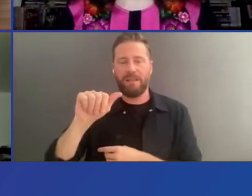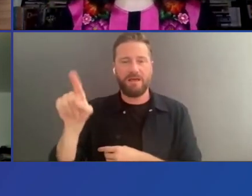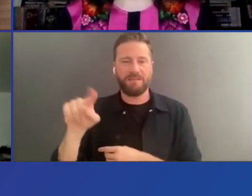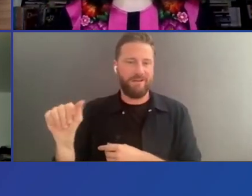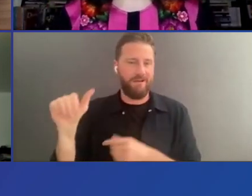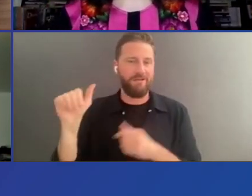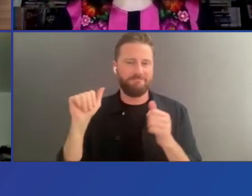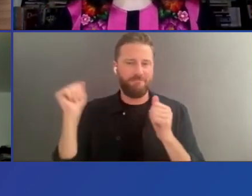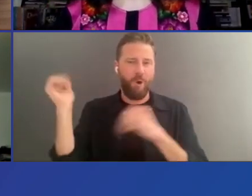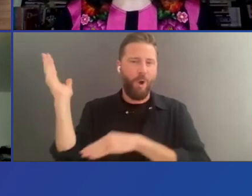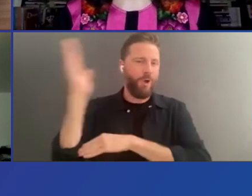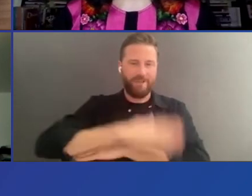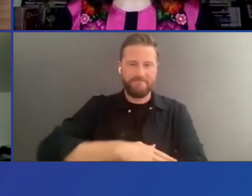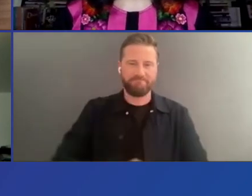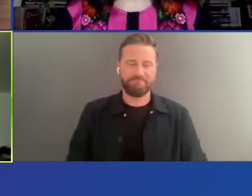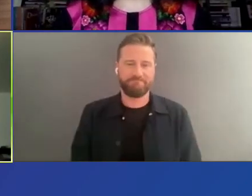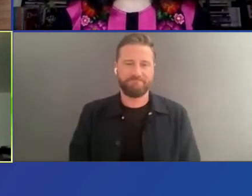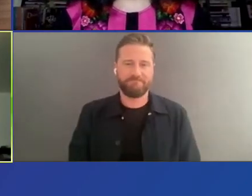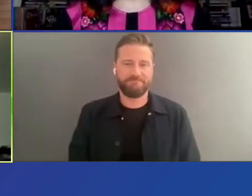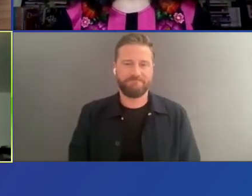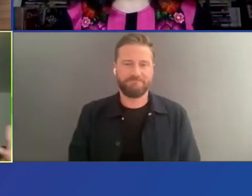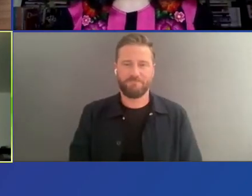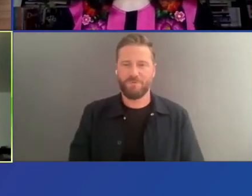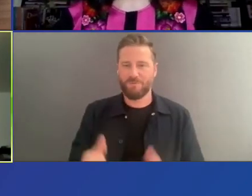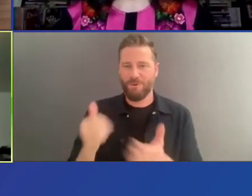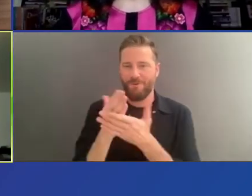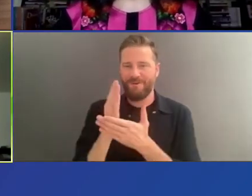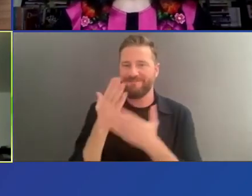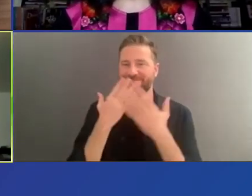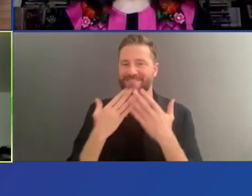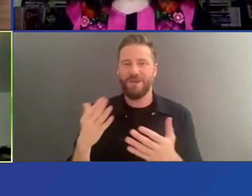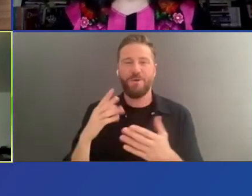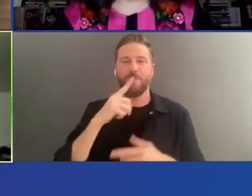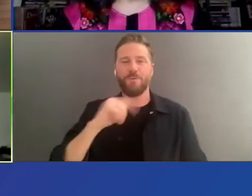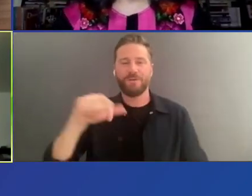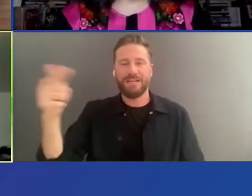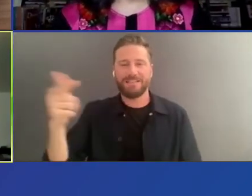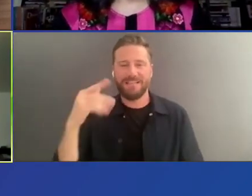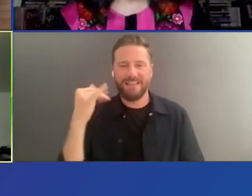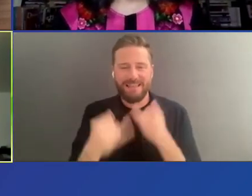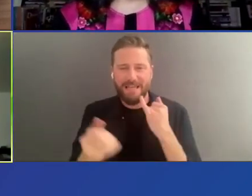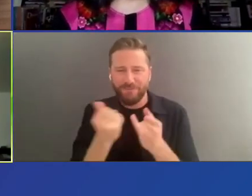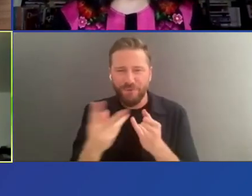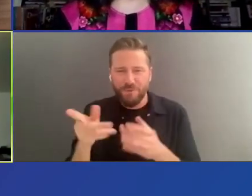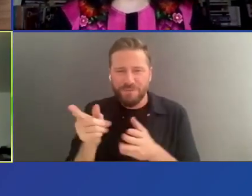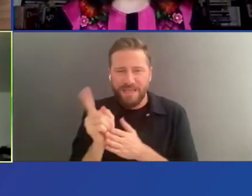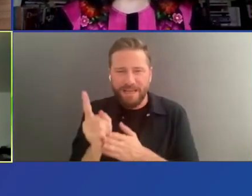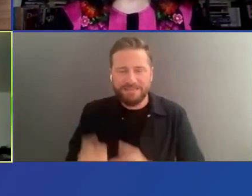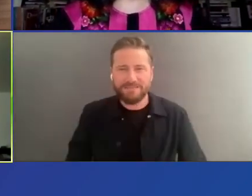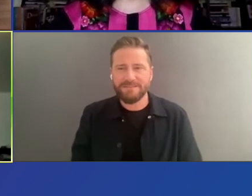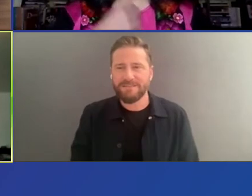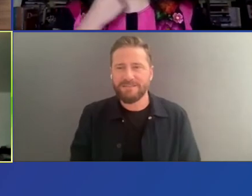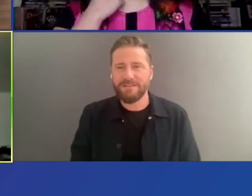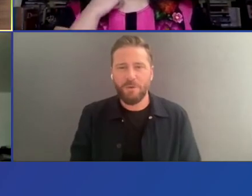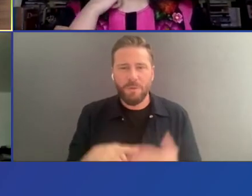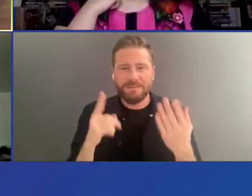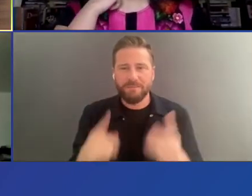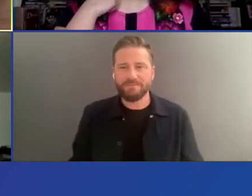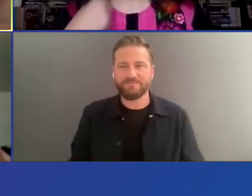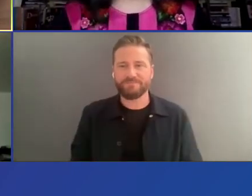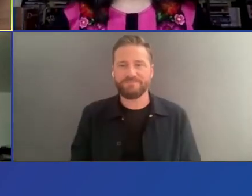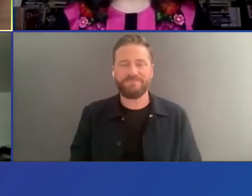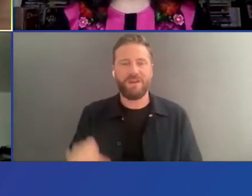event. All right, thank you. Okay, who else in the last few seconds? What's happening?